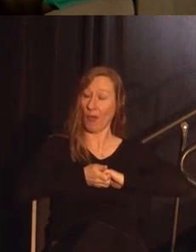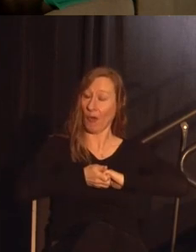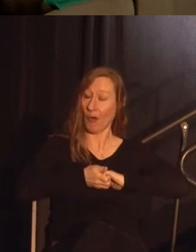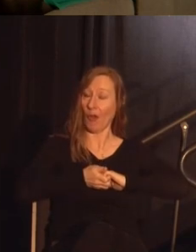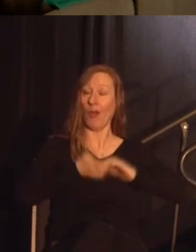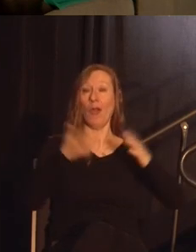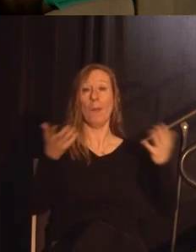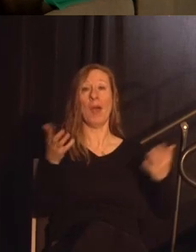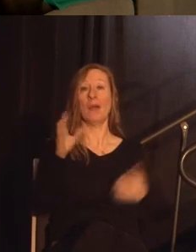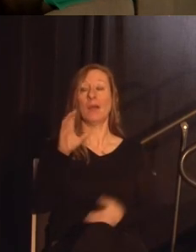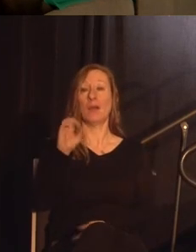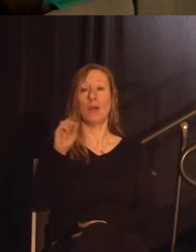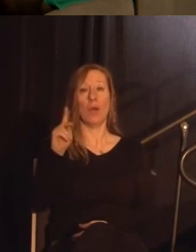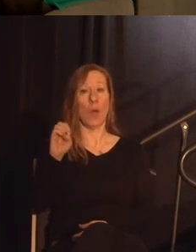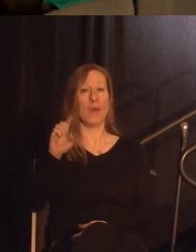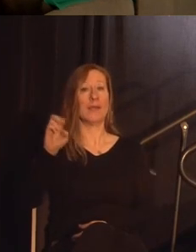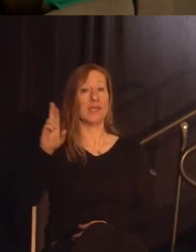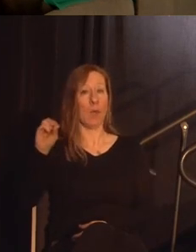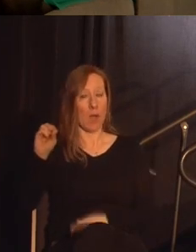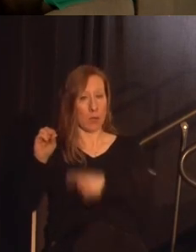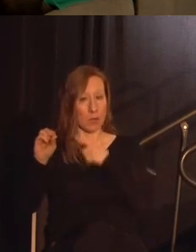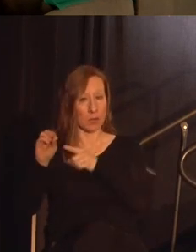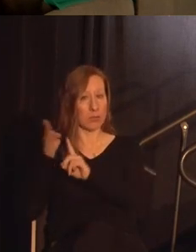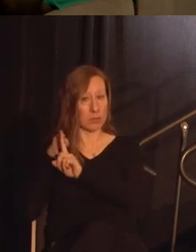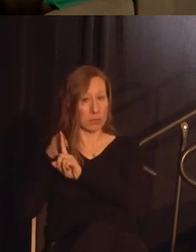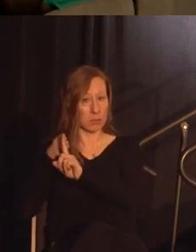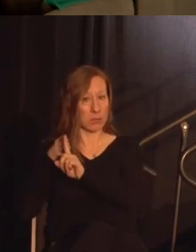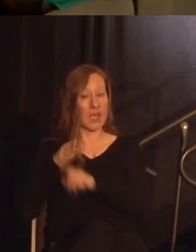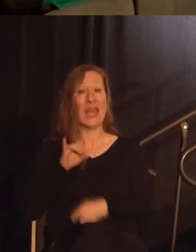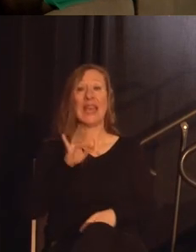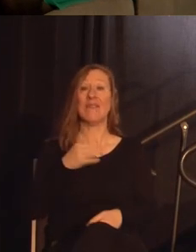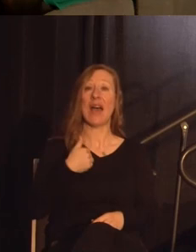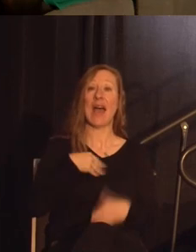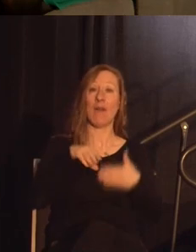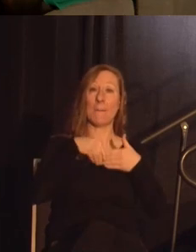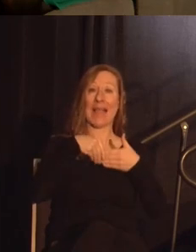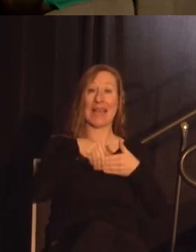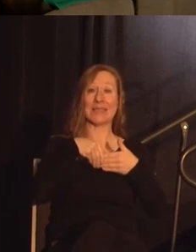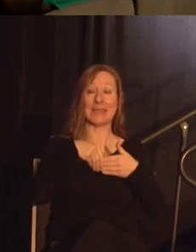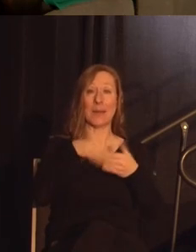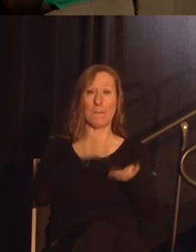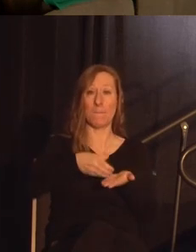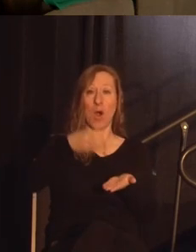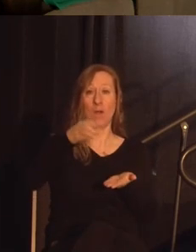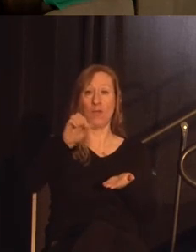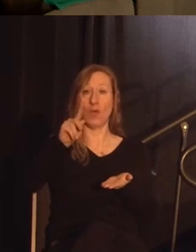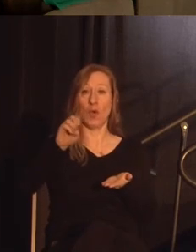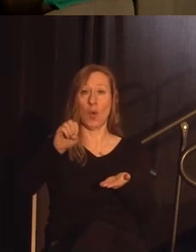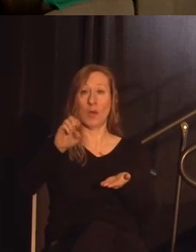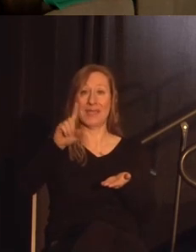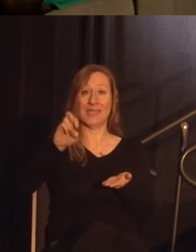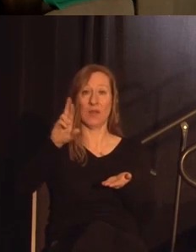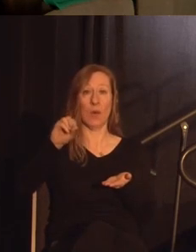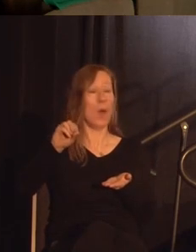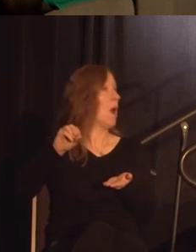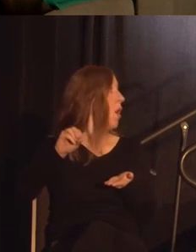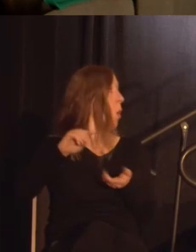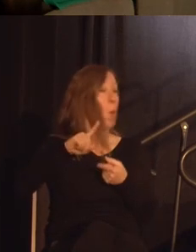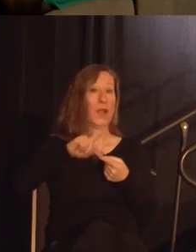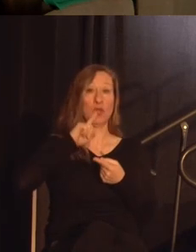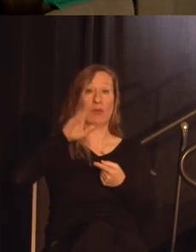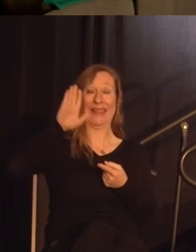A lot of Coke Zero. If I have a plastic bottle of Coke Zero, I like to turn it when it's really